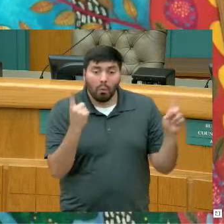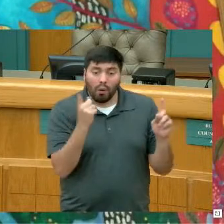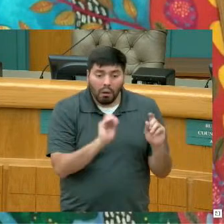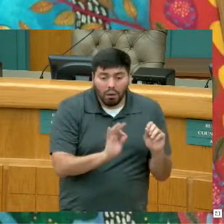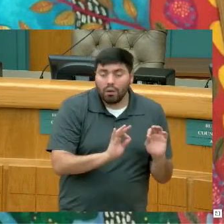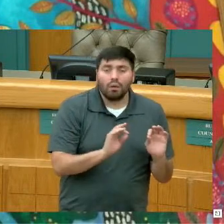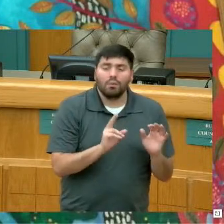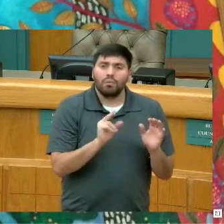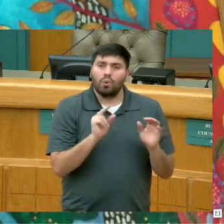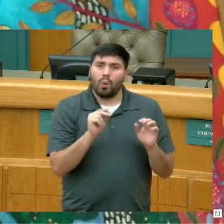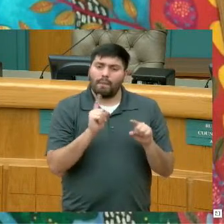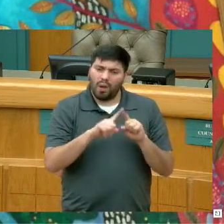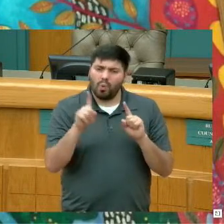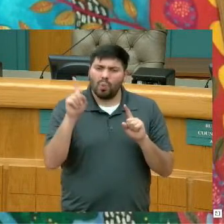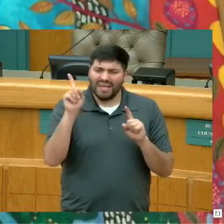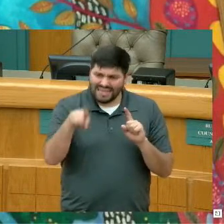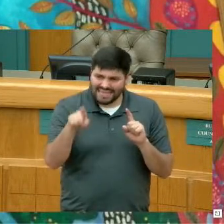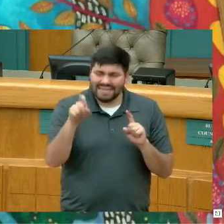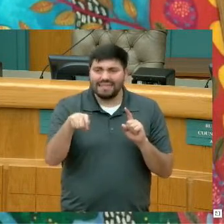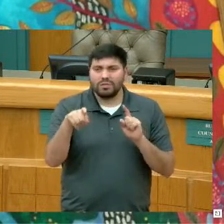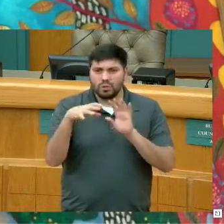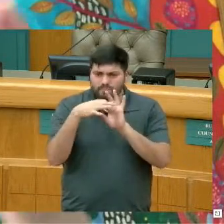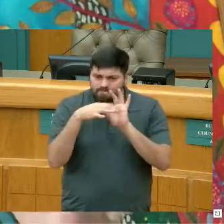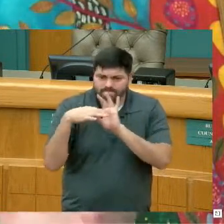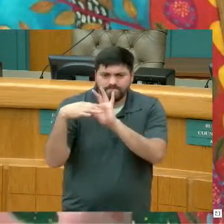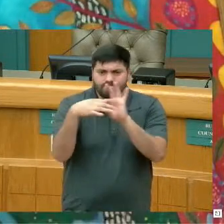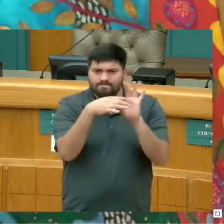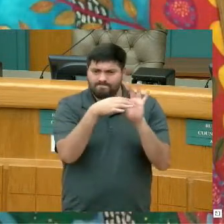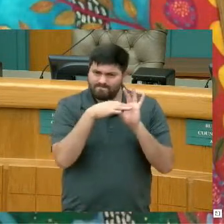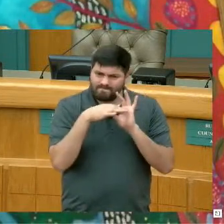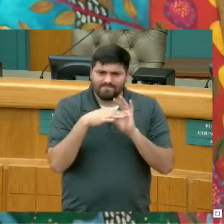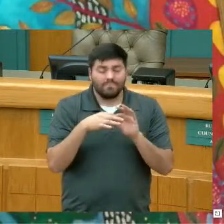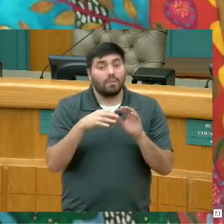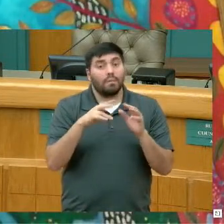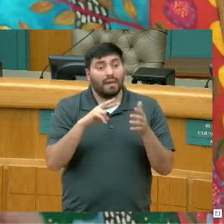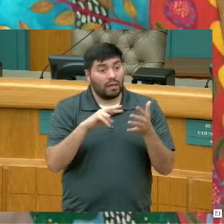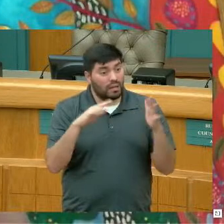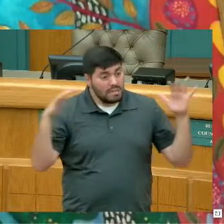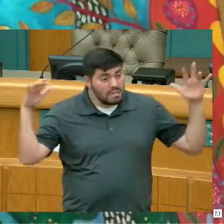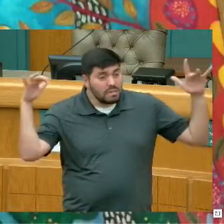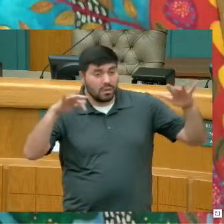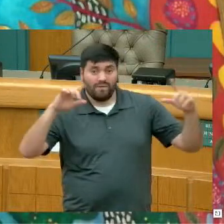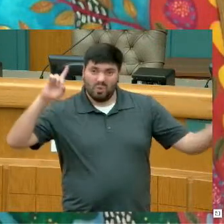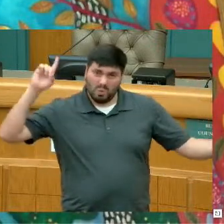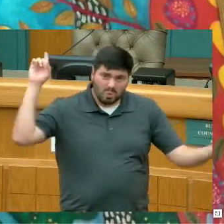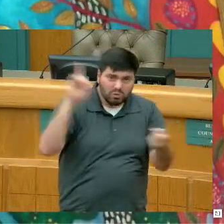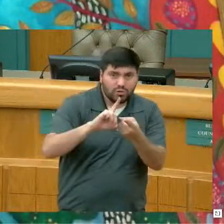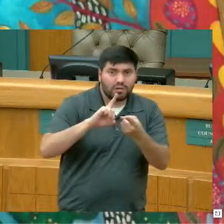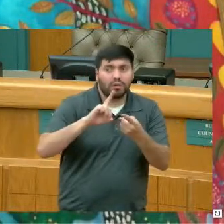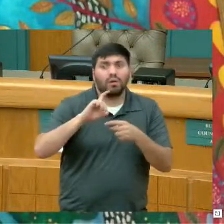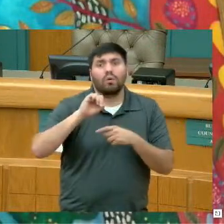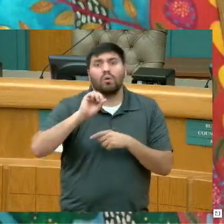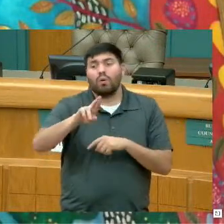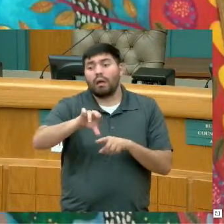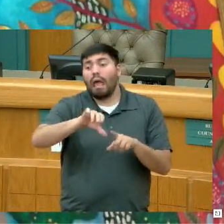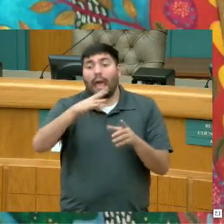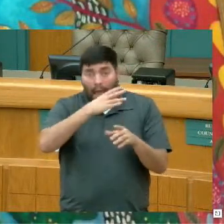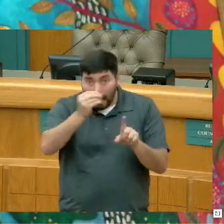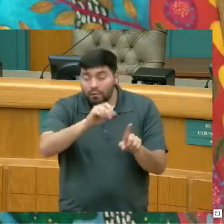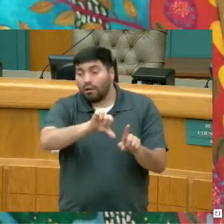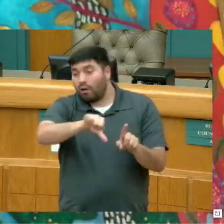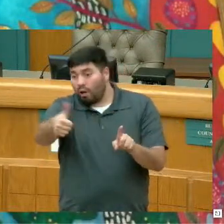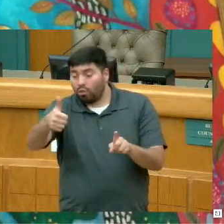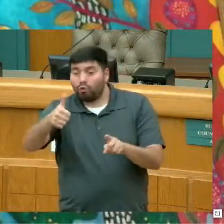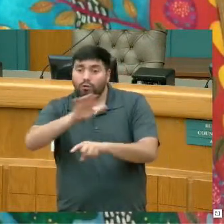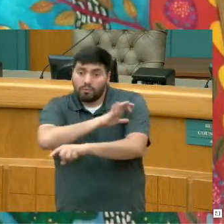difference. But when we can combine restricting large crowds, and we can have an alternate care